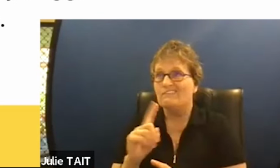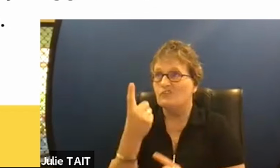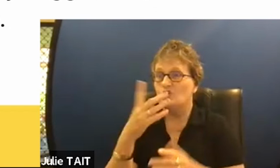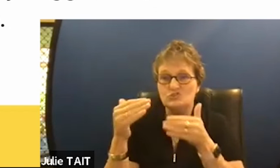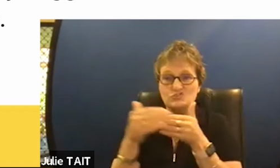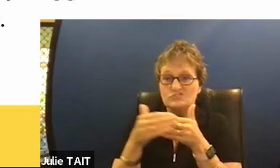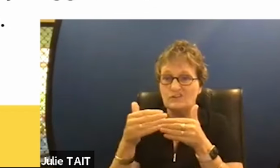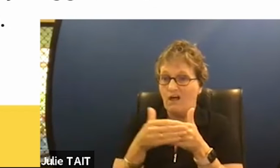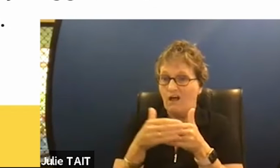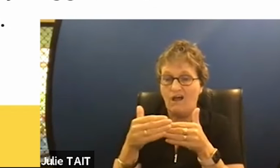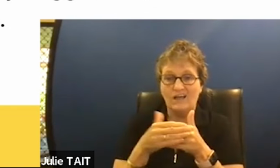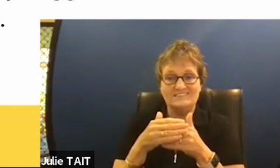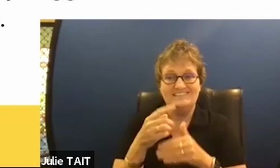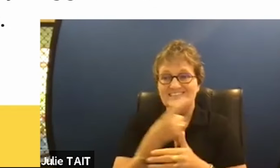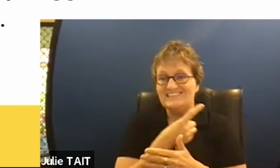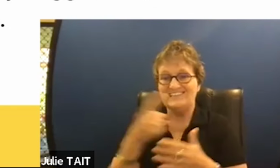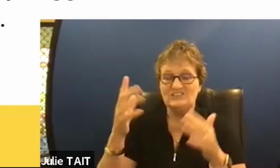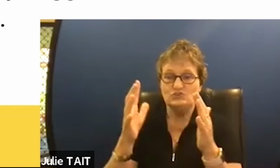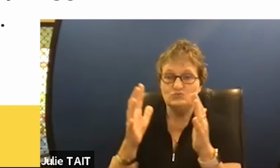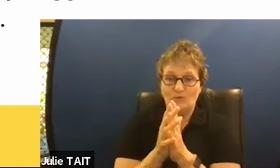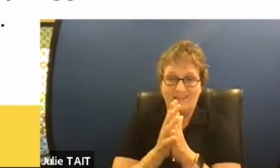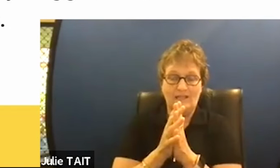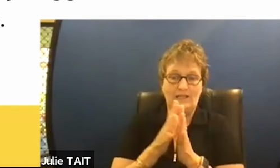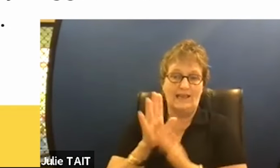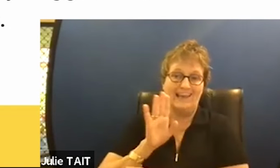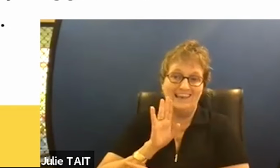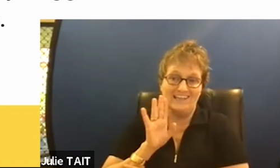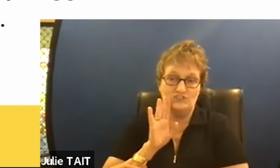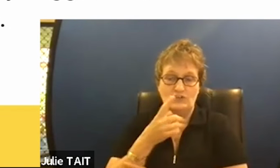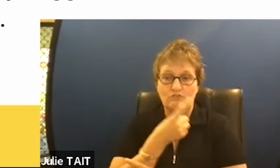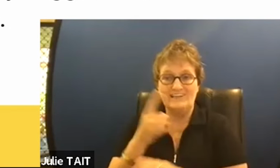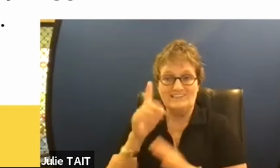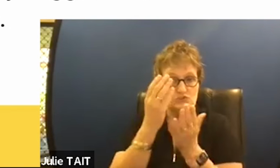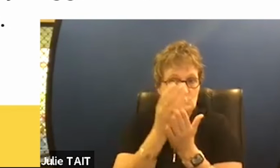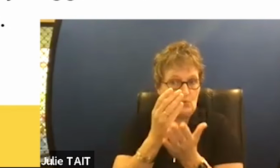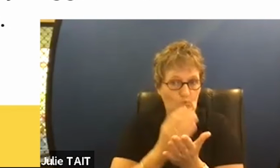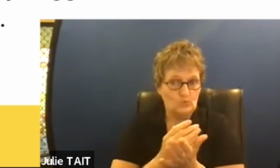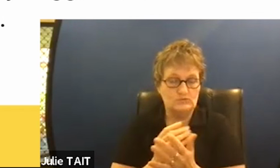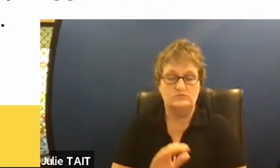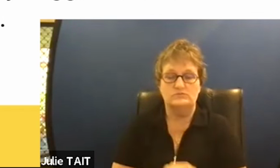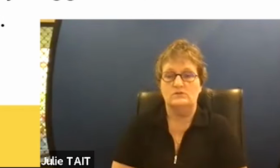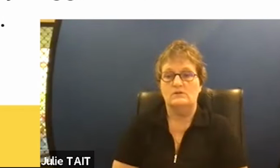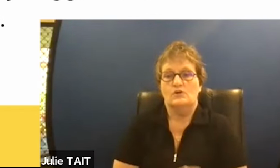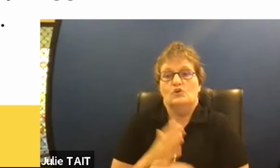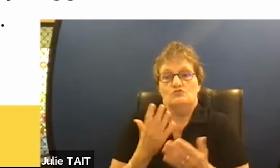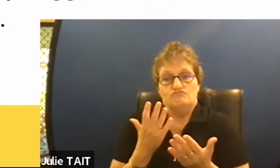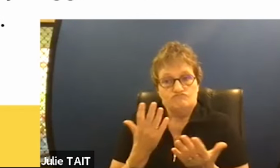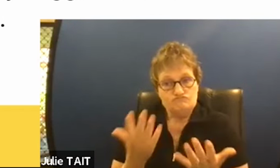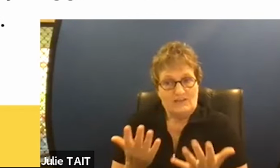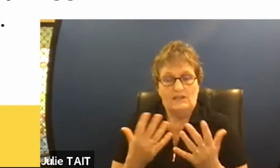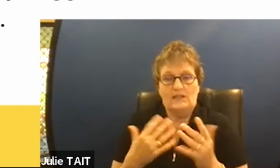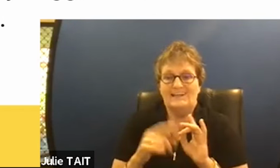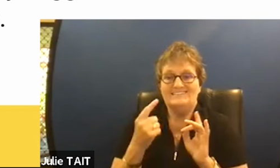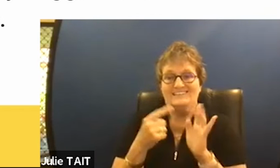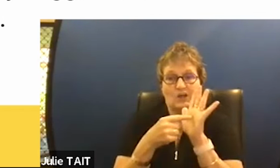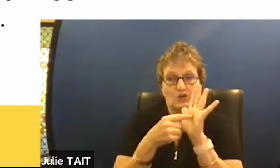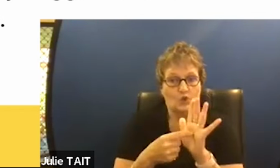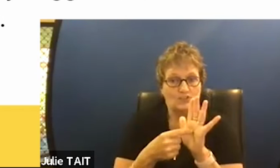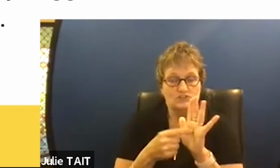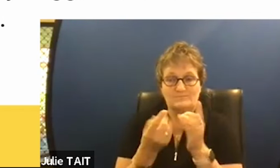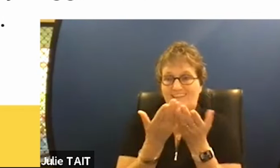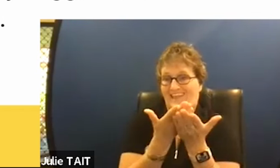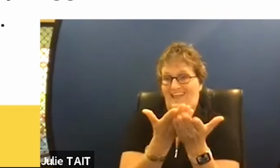in the weekly lectures in every course. And basically it is an acknowledgement that everybody